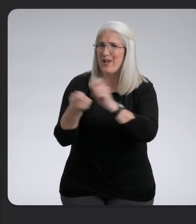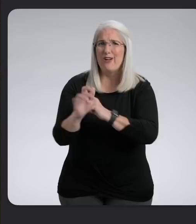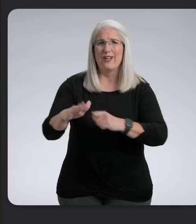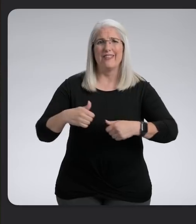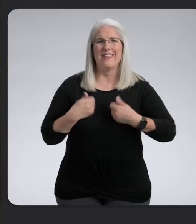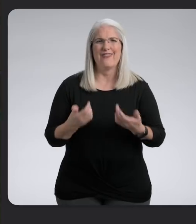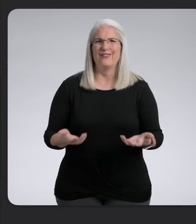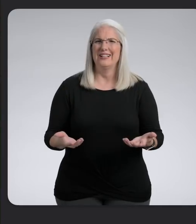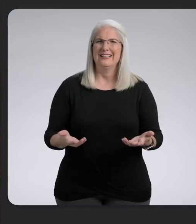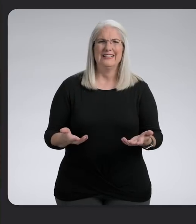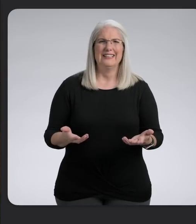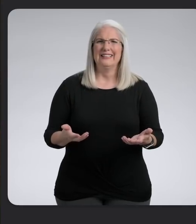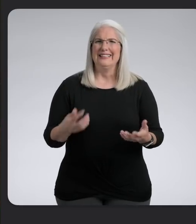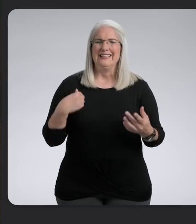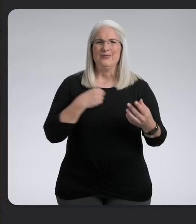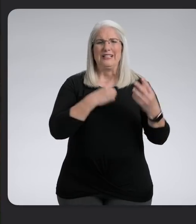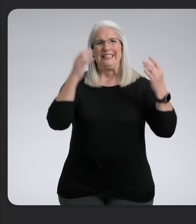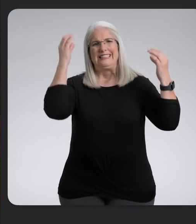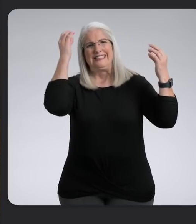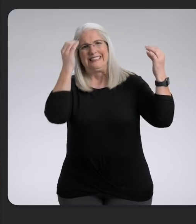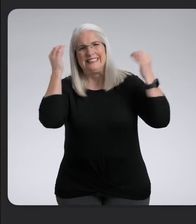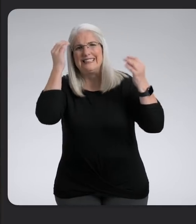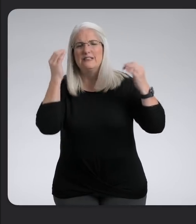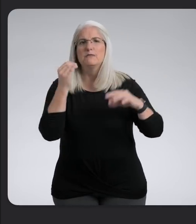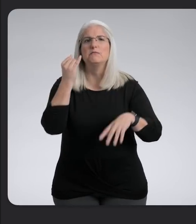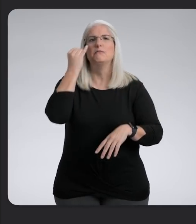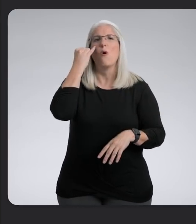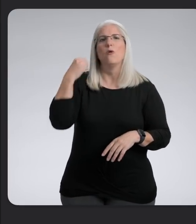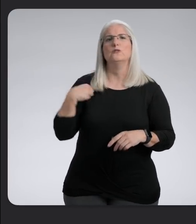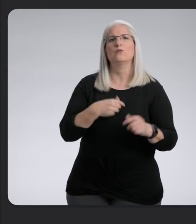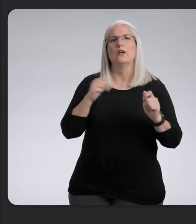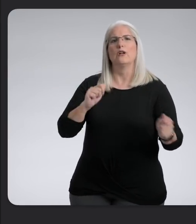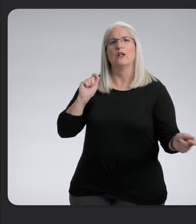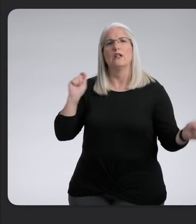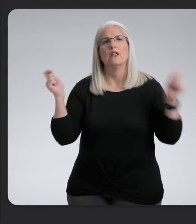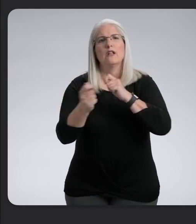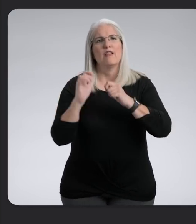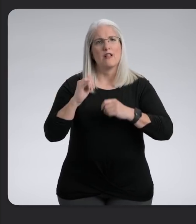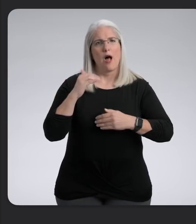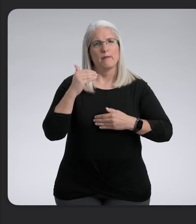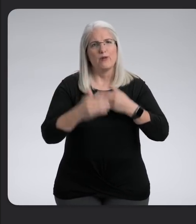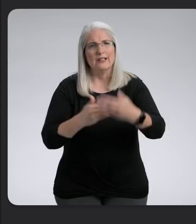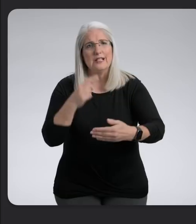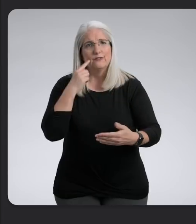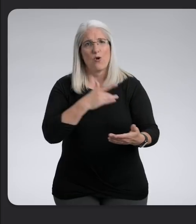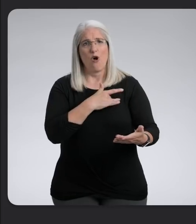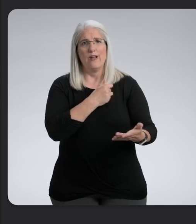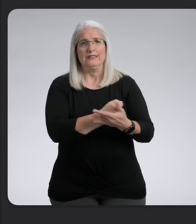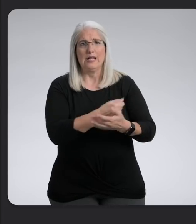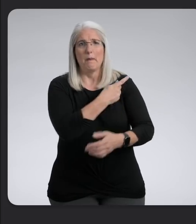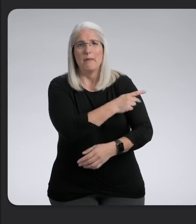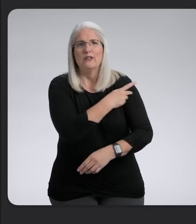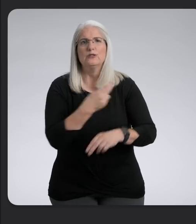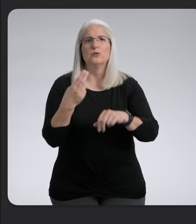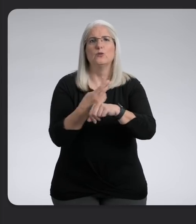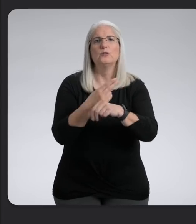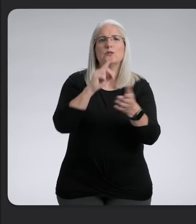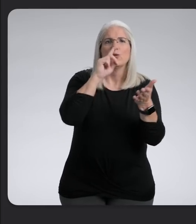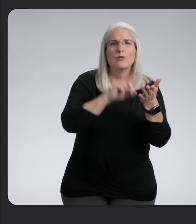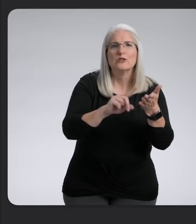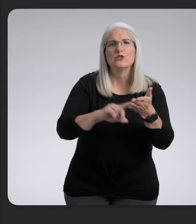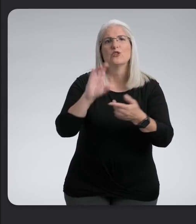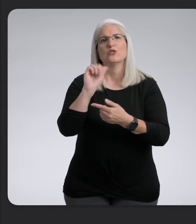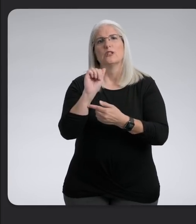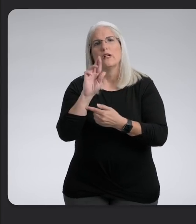thought, well, what if we completely re-engineer the process for a heart attack patient by using Research Kit, Care Kit, Health Kit, and